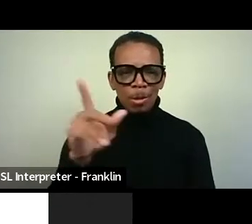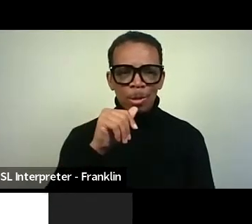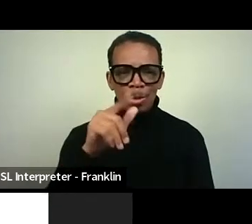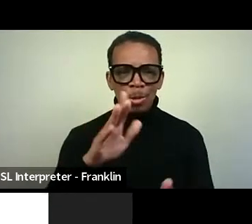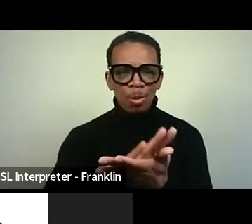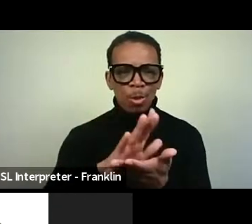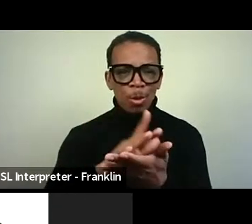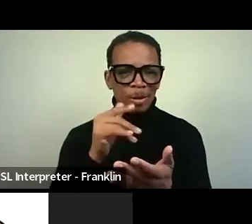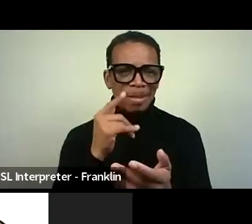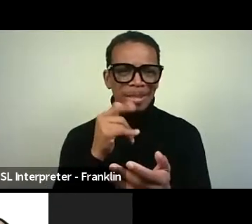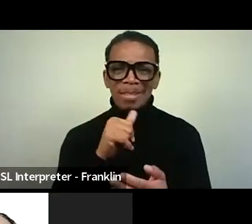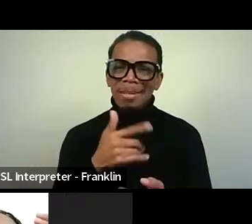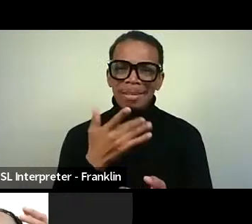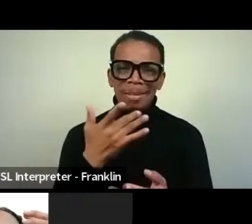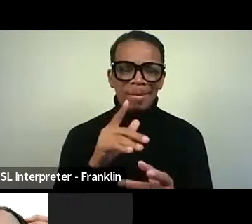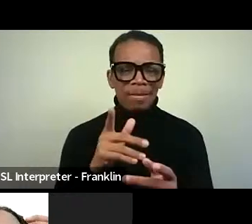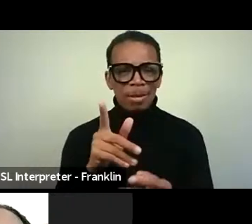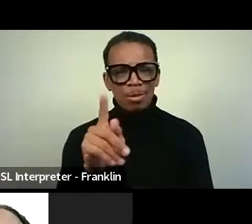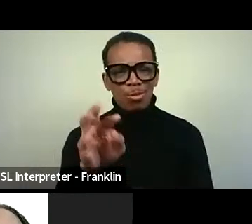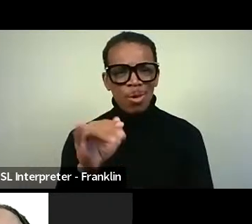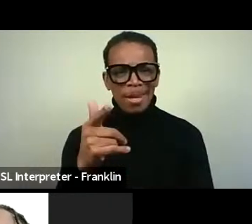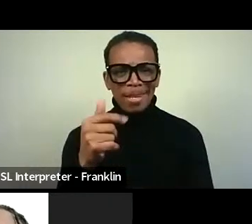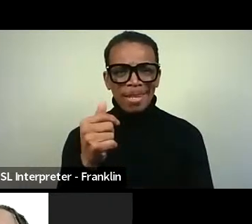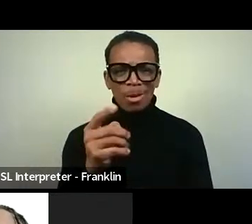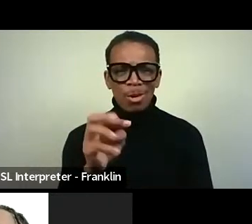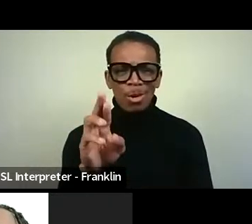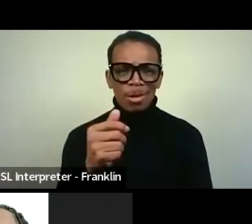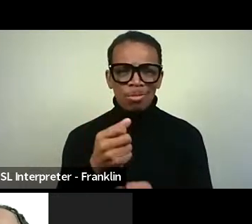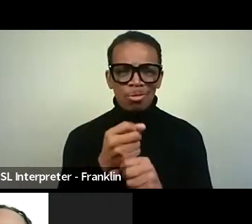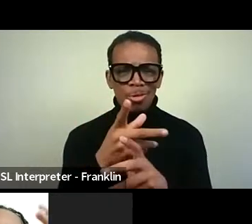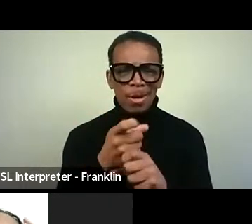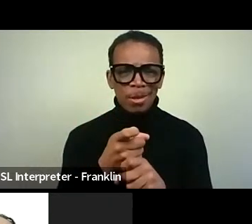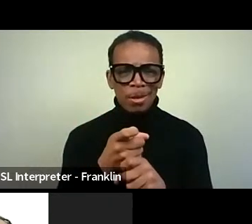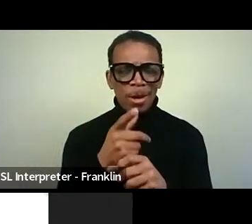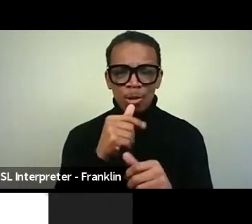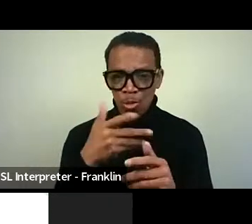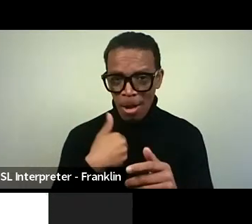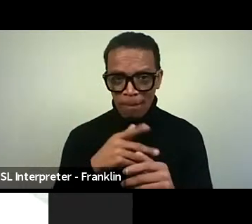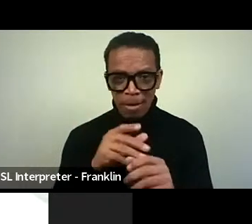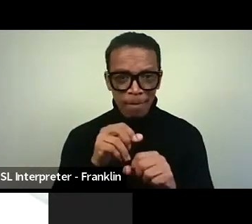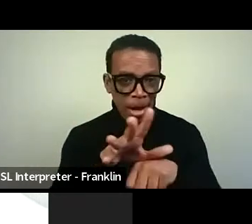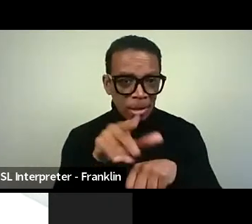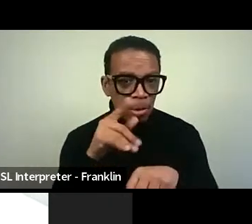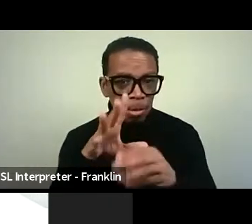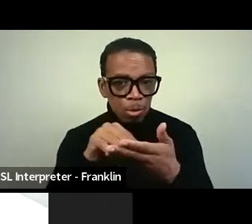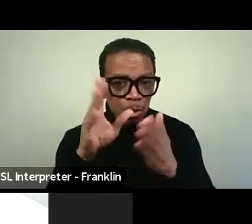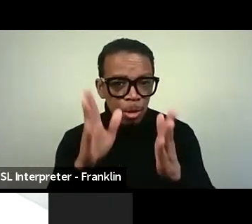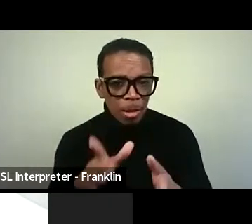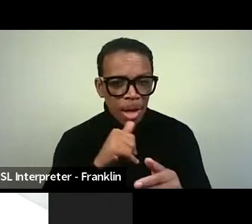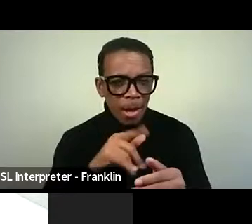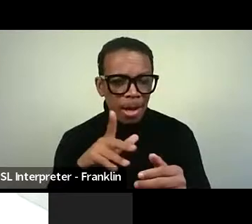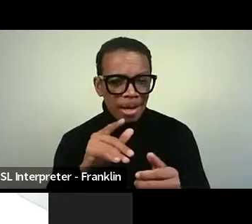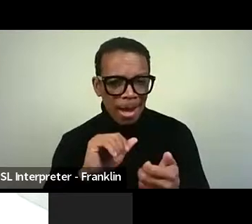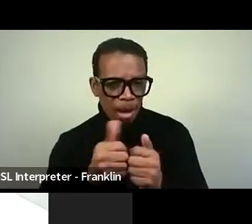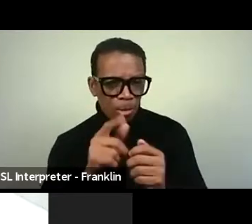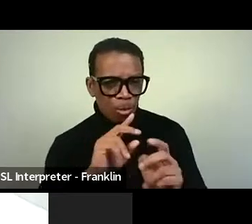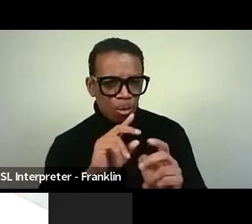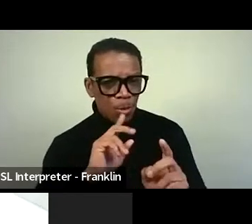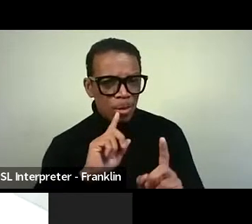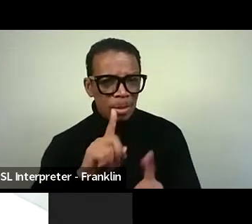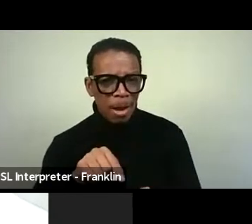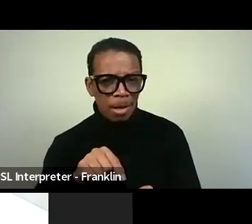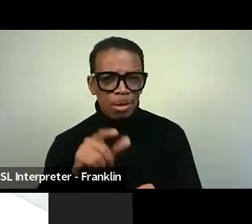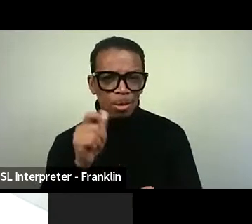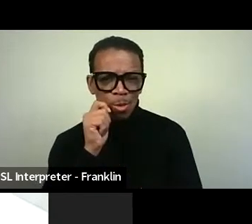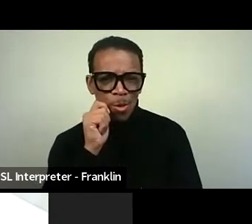has triggered many in our community, sadly. Do you have advice for these students and the administration on how to respond to racist